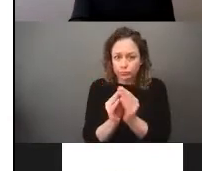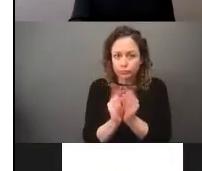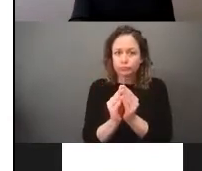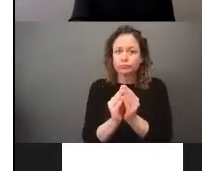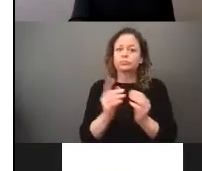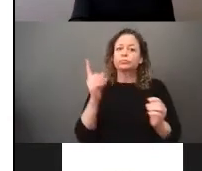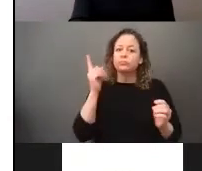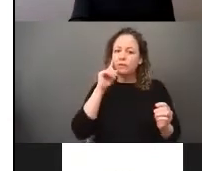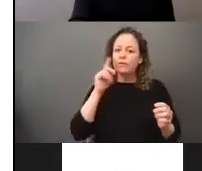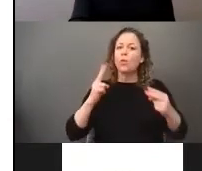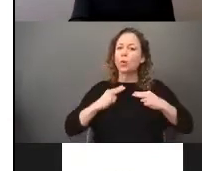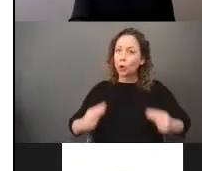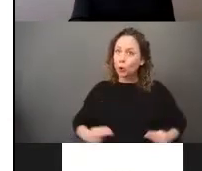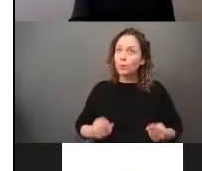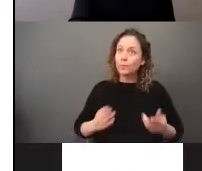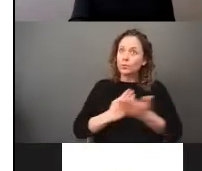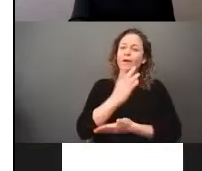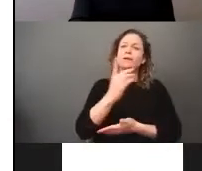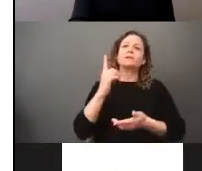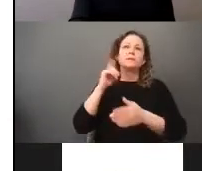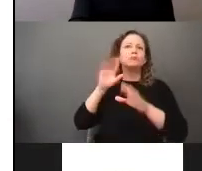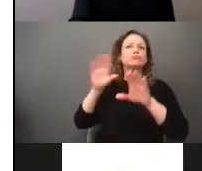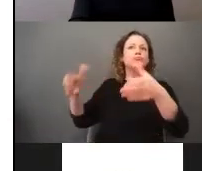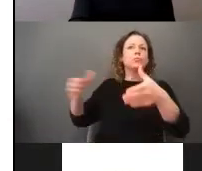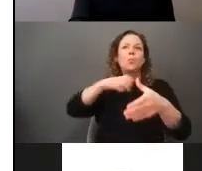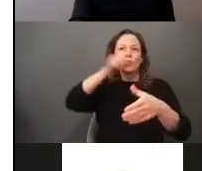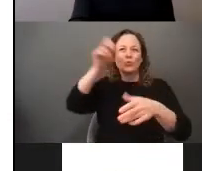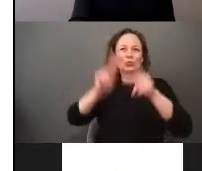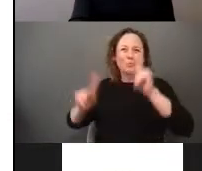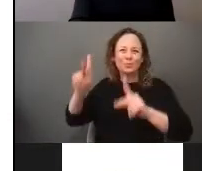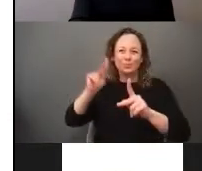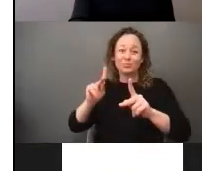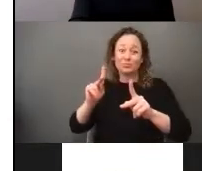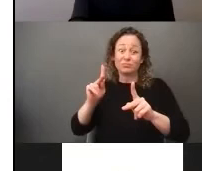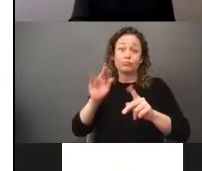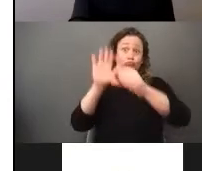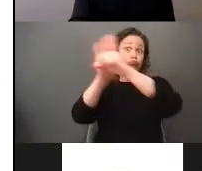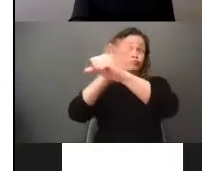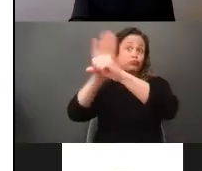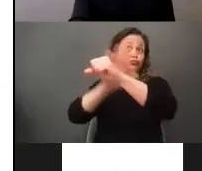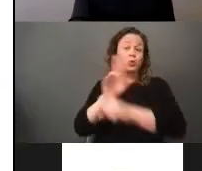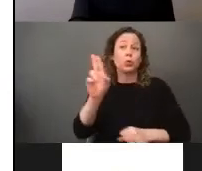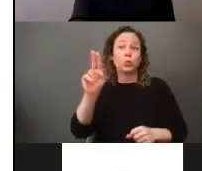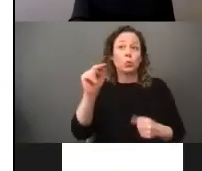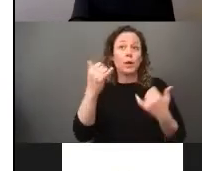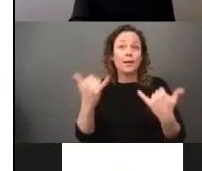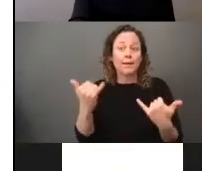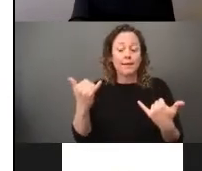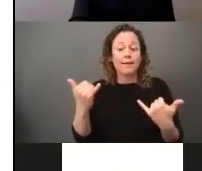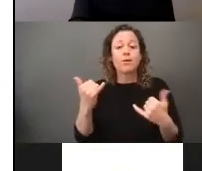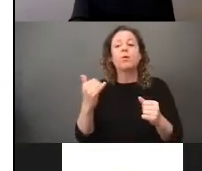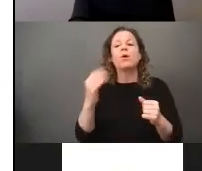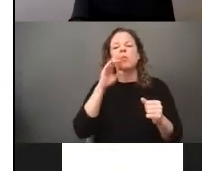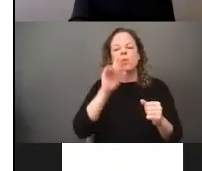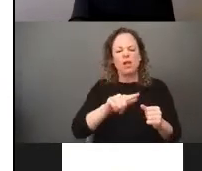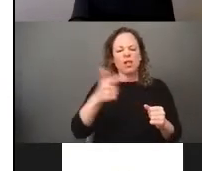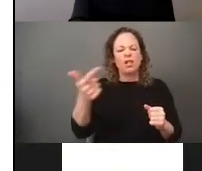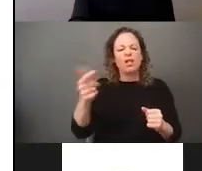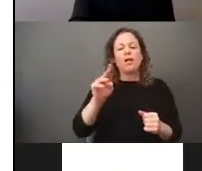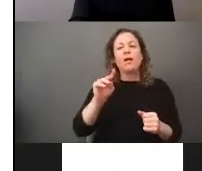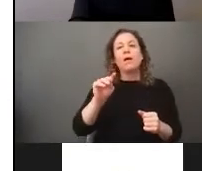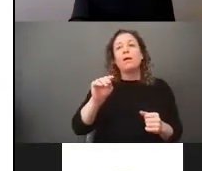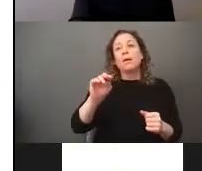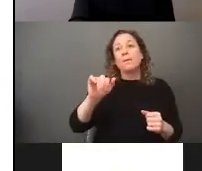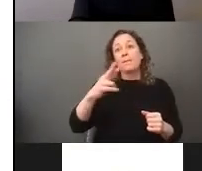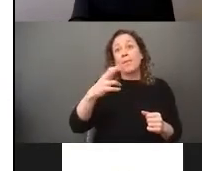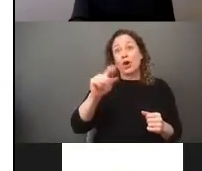of GARUP, the Age with Rights, and I'm going to pass the mic in a minute to Margaret Young.